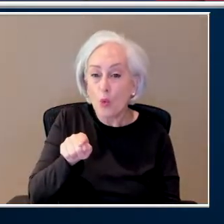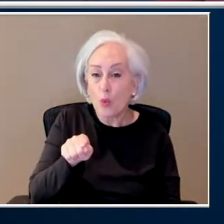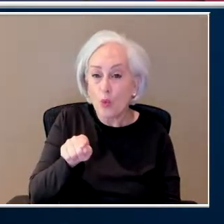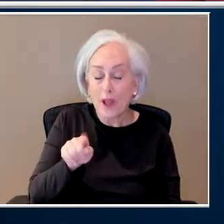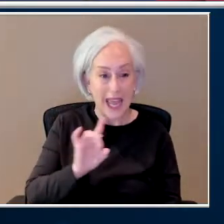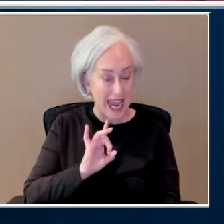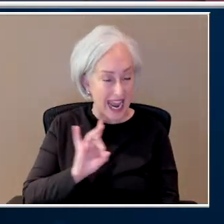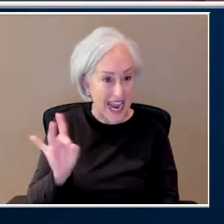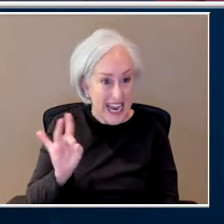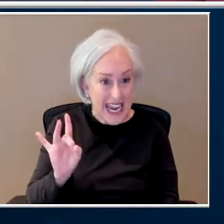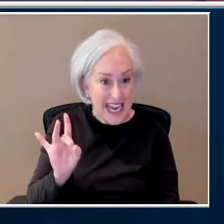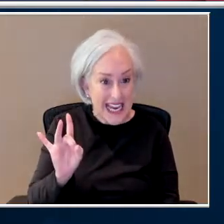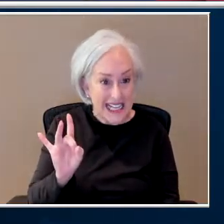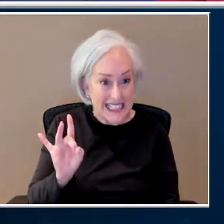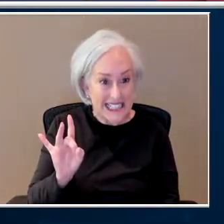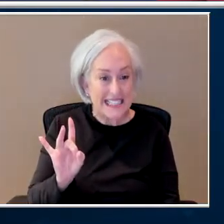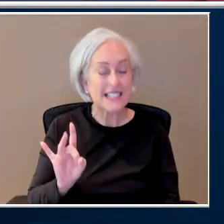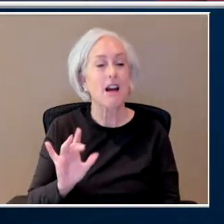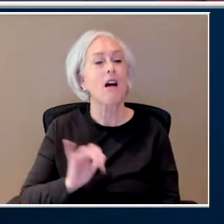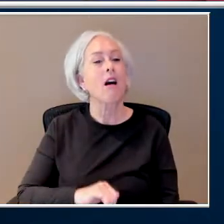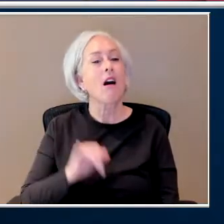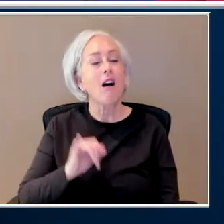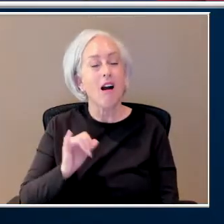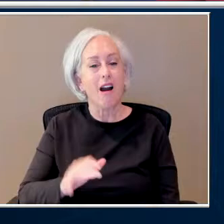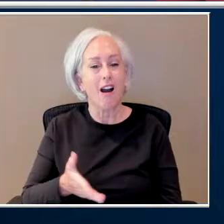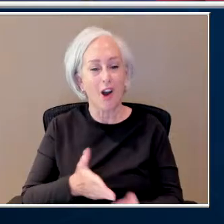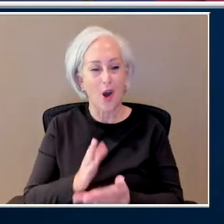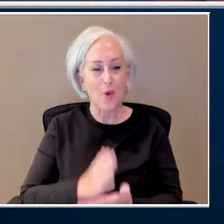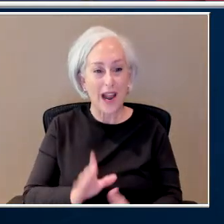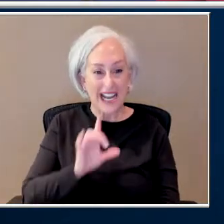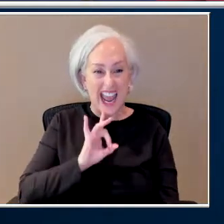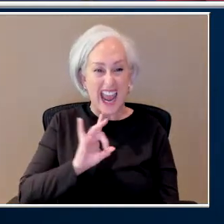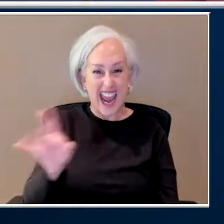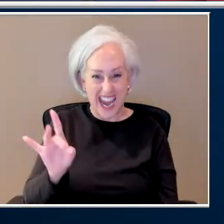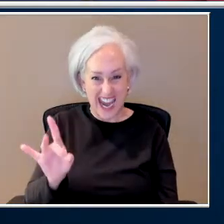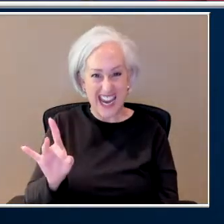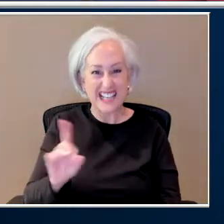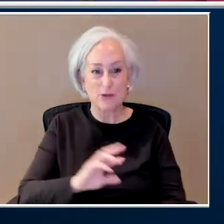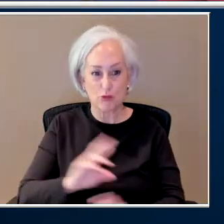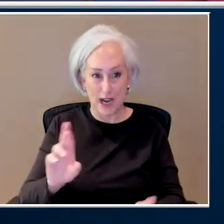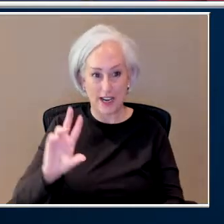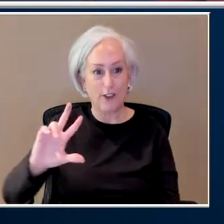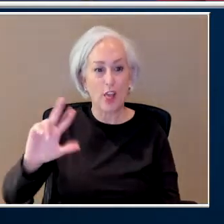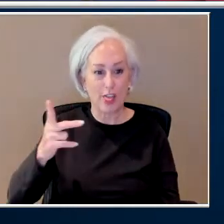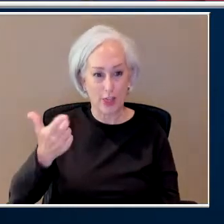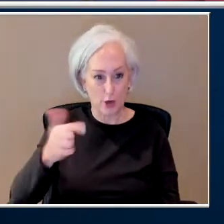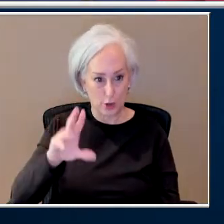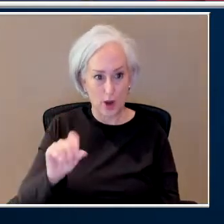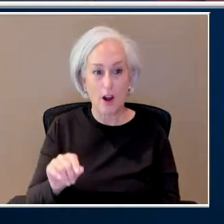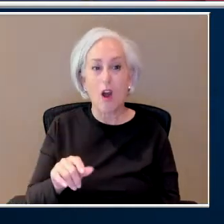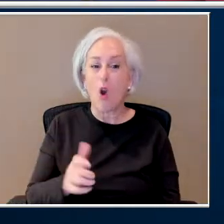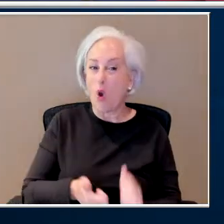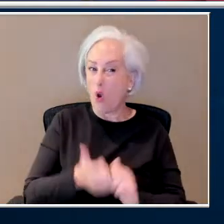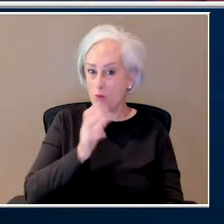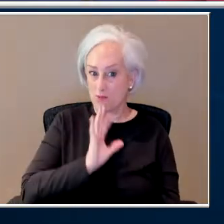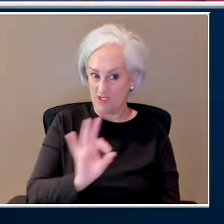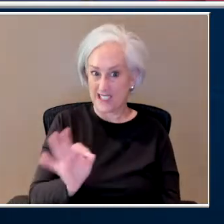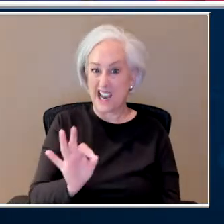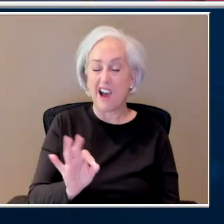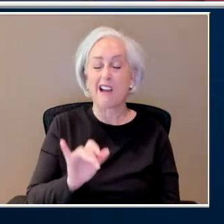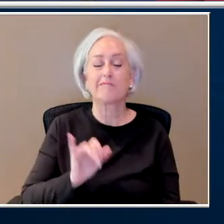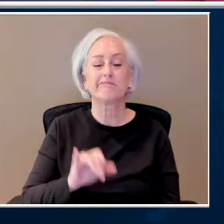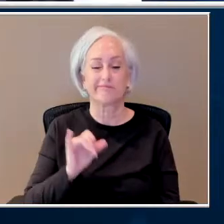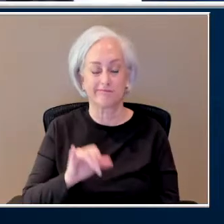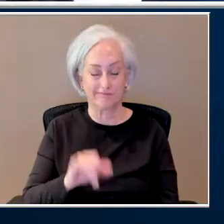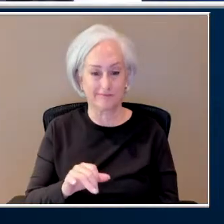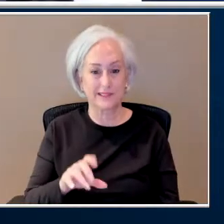8. 8. All right. 8 and going into the third. 9. Almost 9, going into the 3rd grade. Dr.